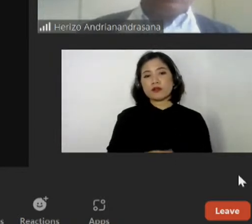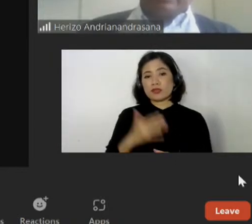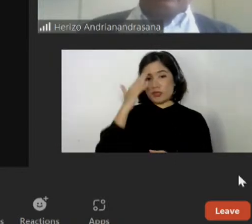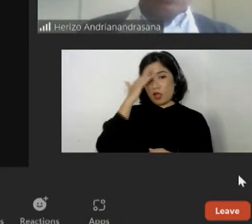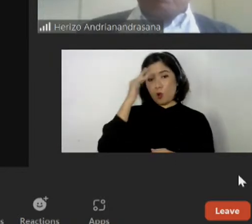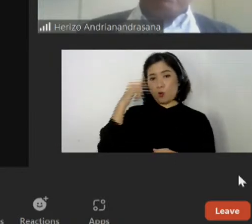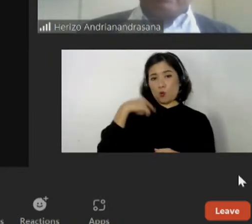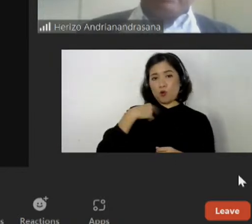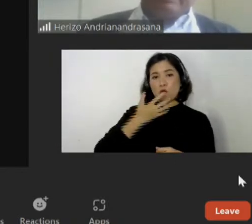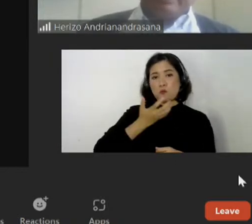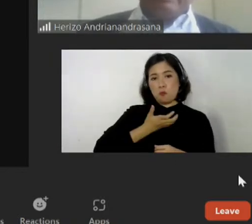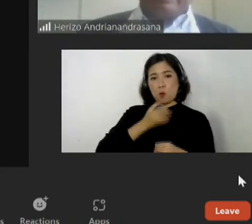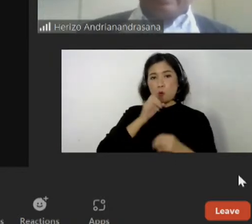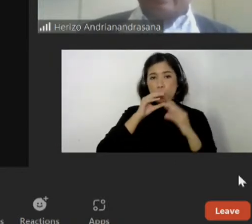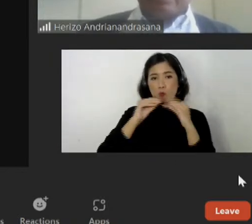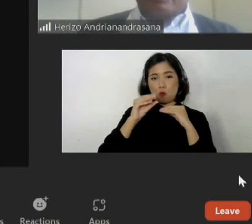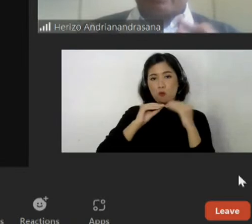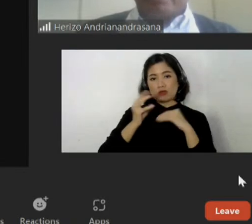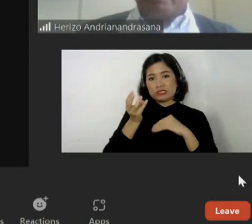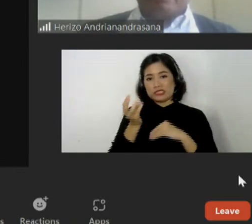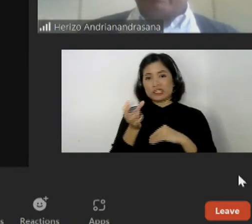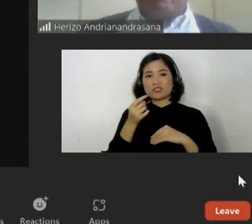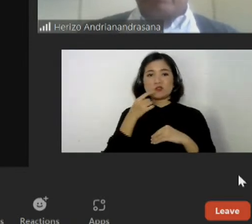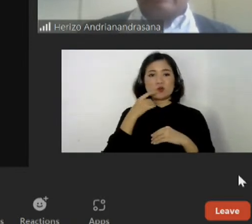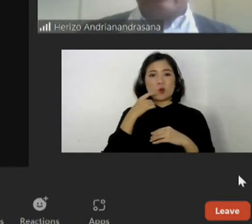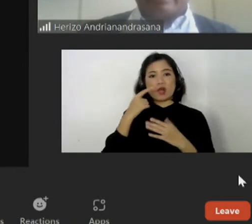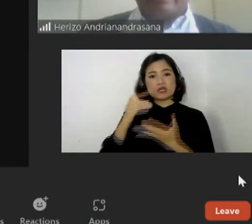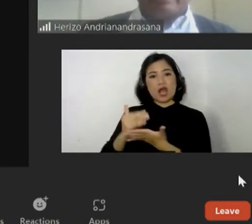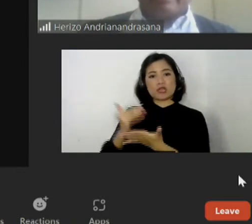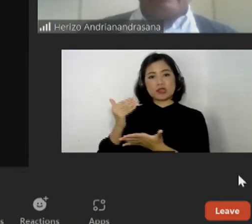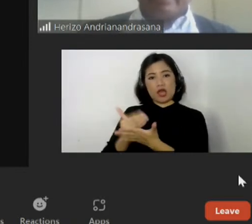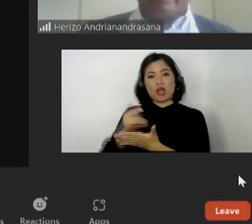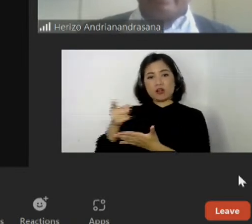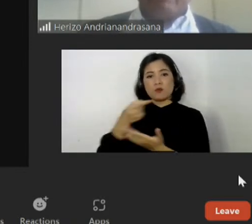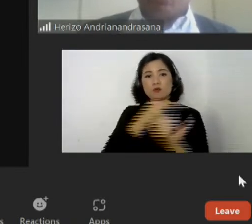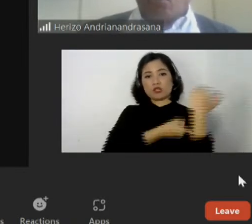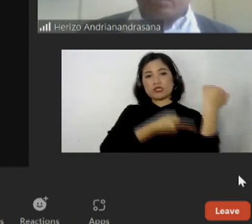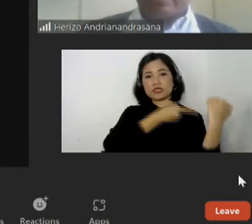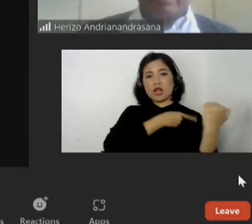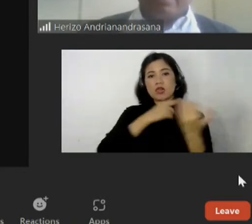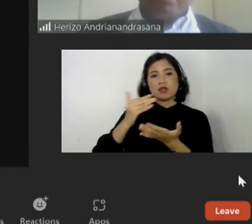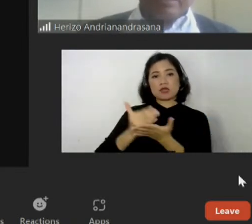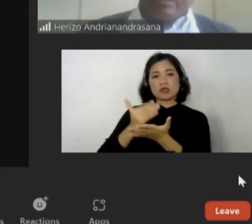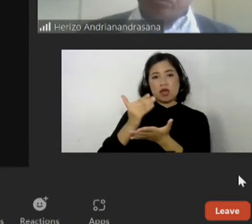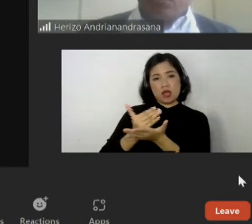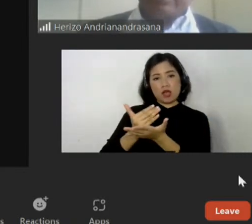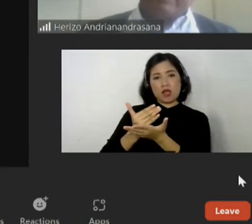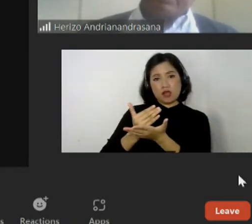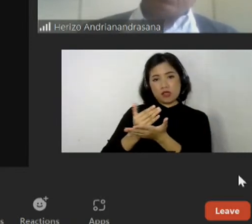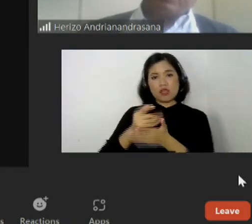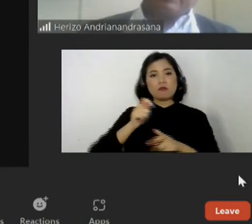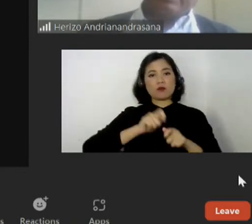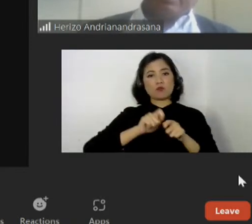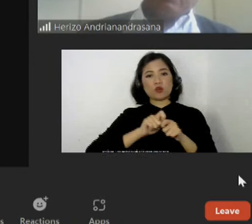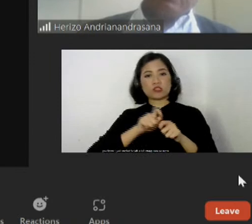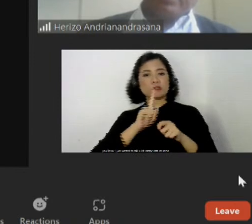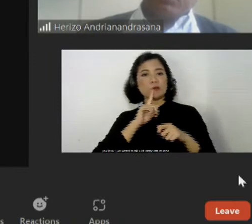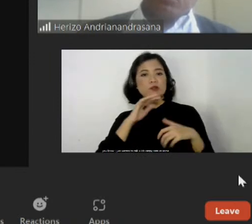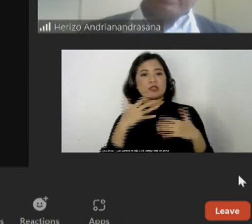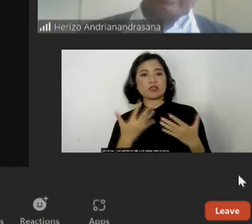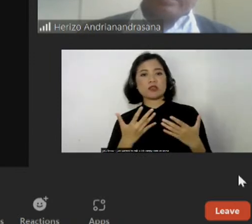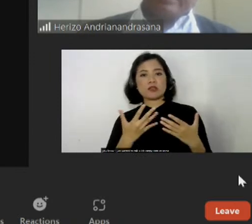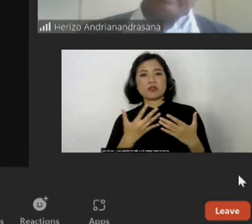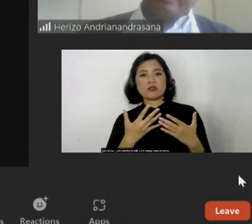I just wanted to top up a bit the data. So some of the potential data can be the cost. We need to consider the cost